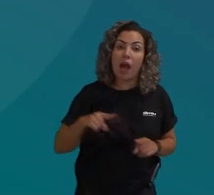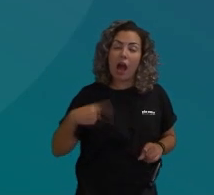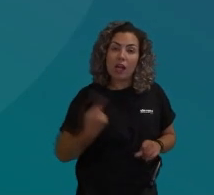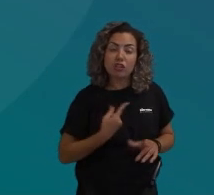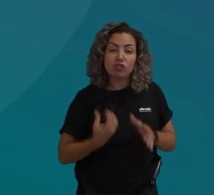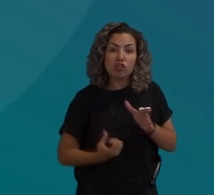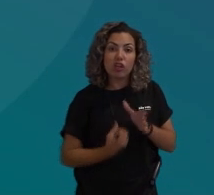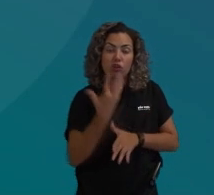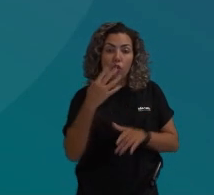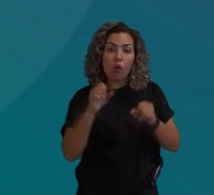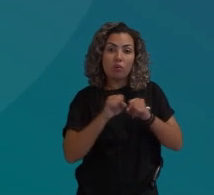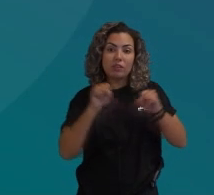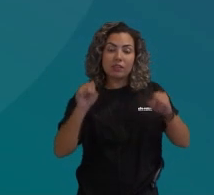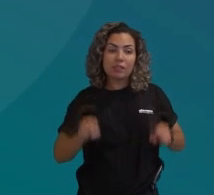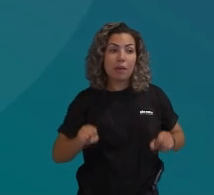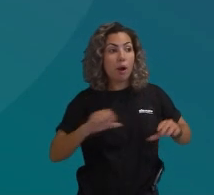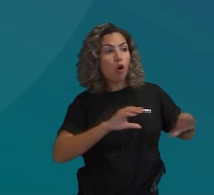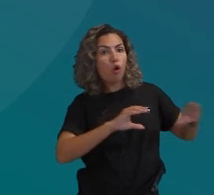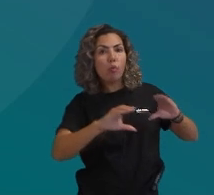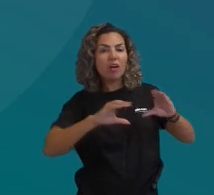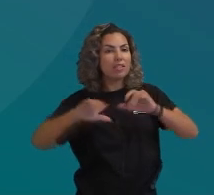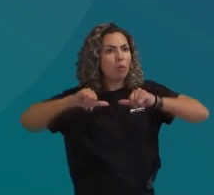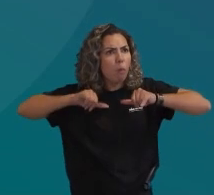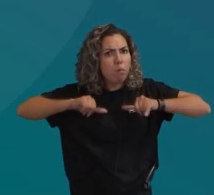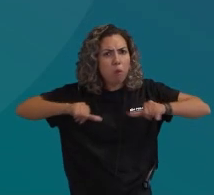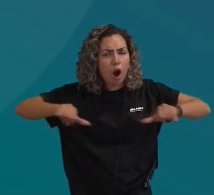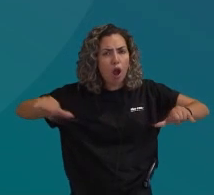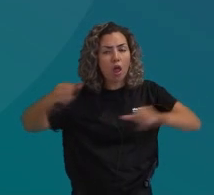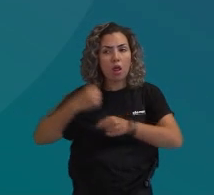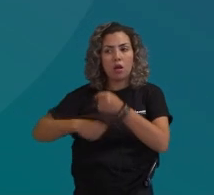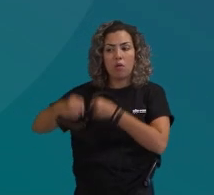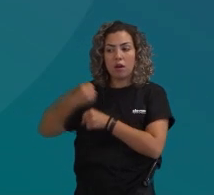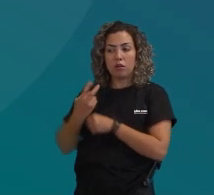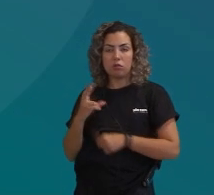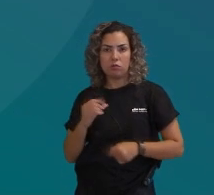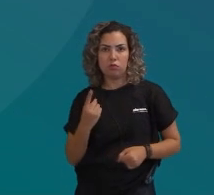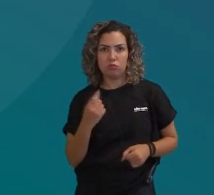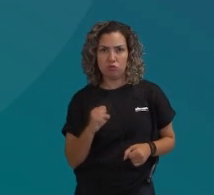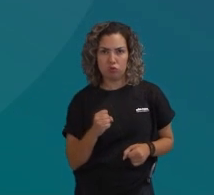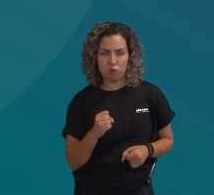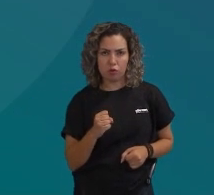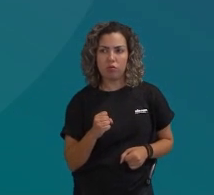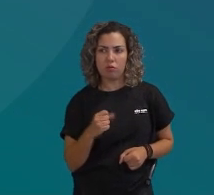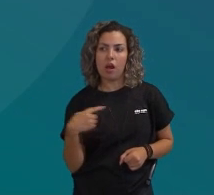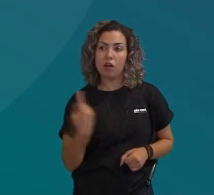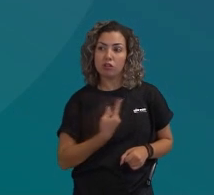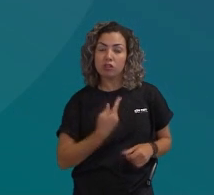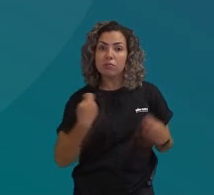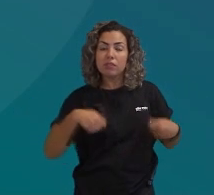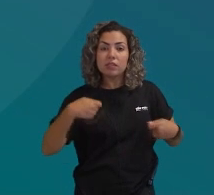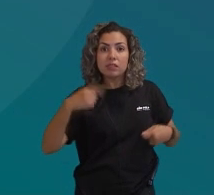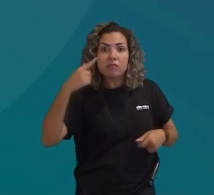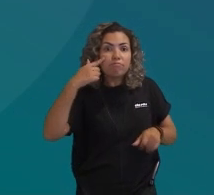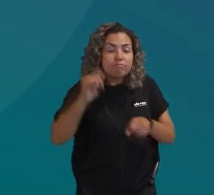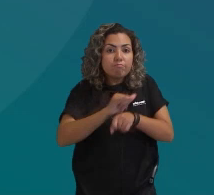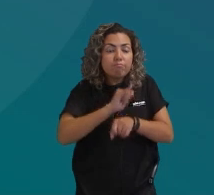communication campaign in 2018 when the city had to find a way